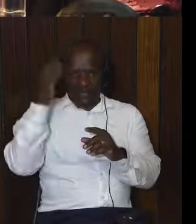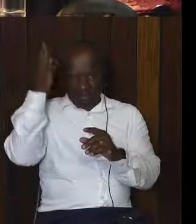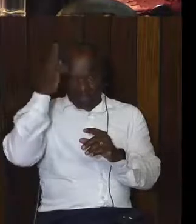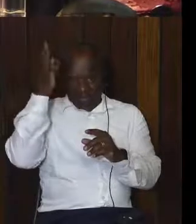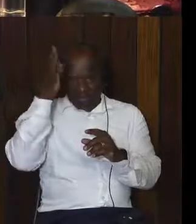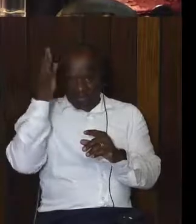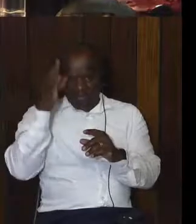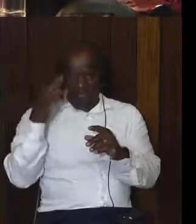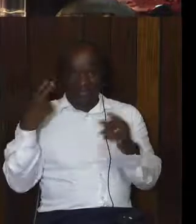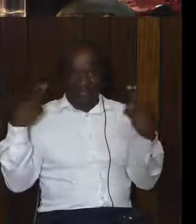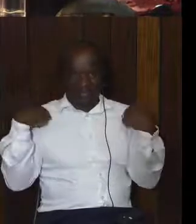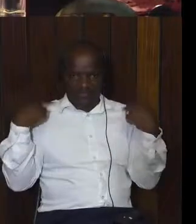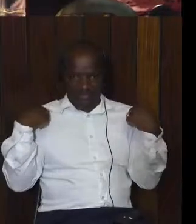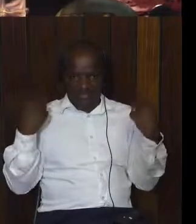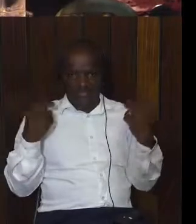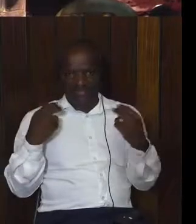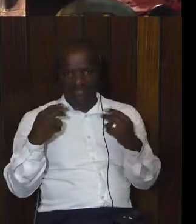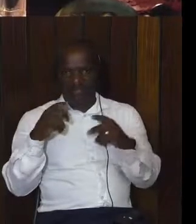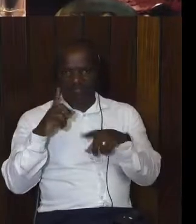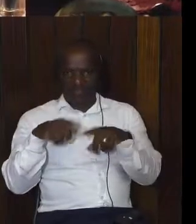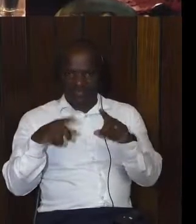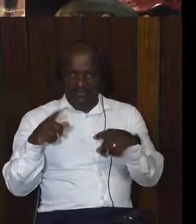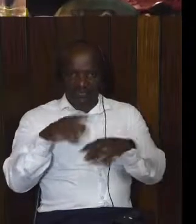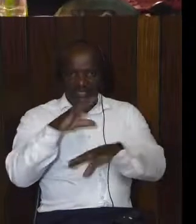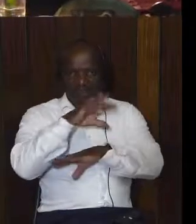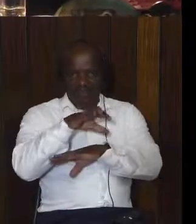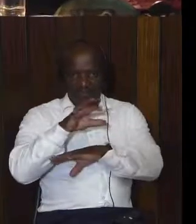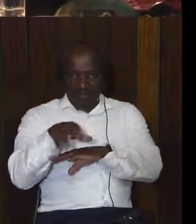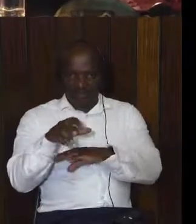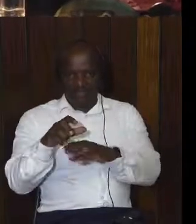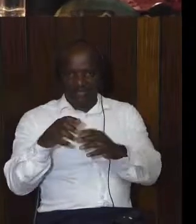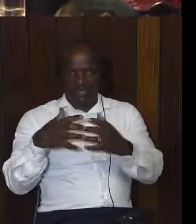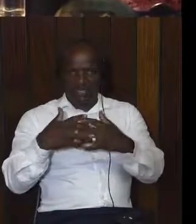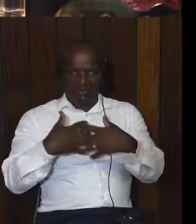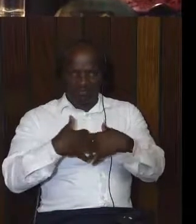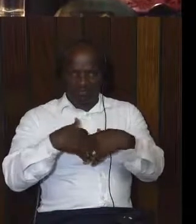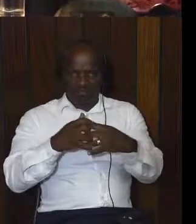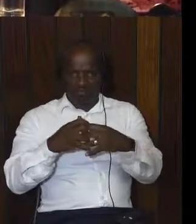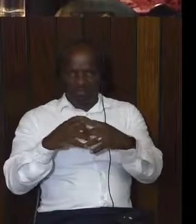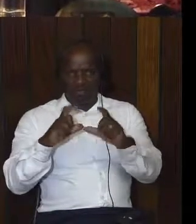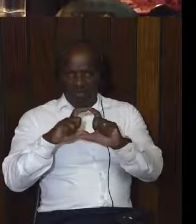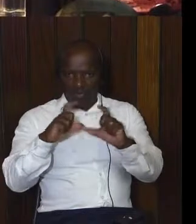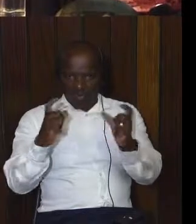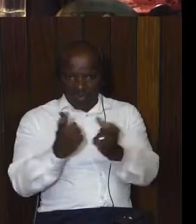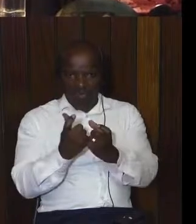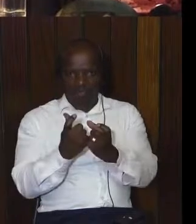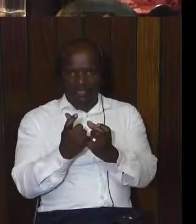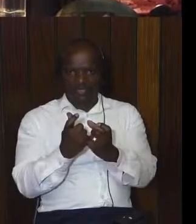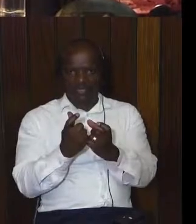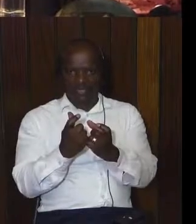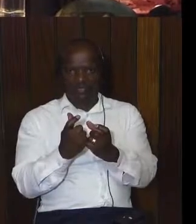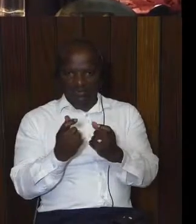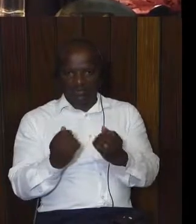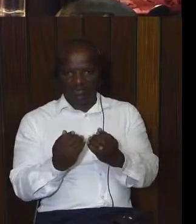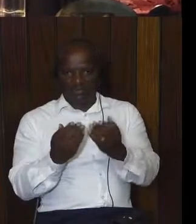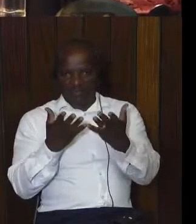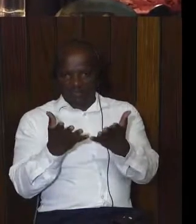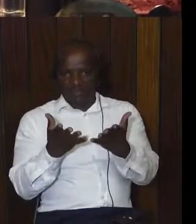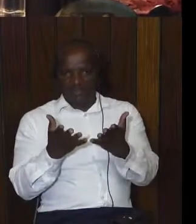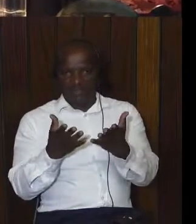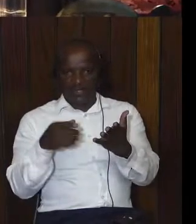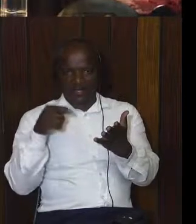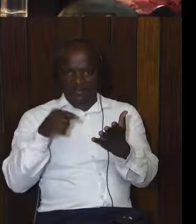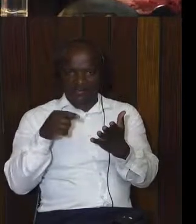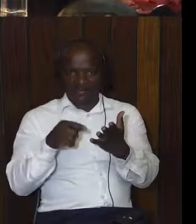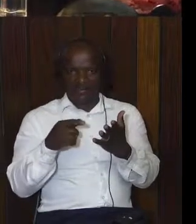government departments, including the provinces, has since been established by the committee. And one of the mandates